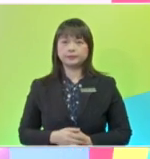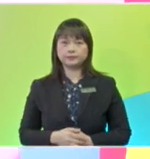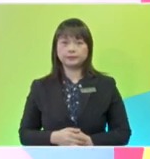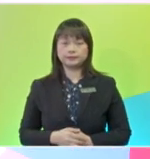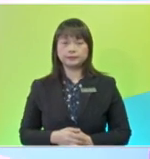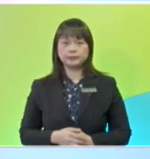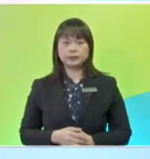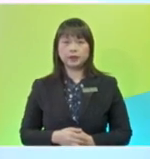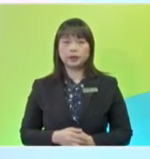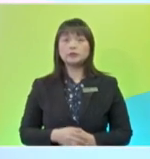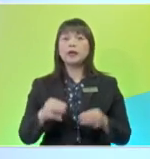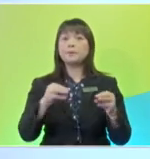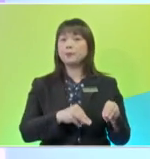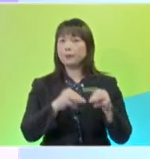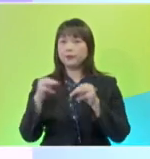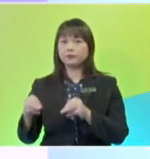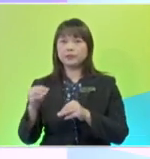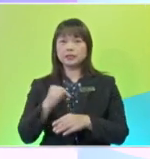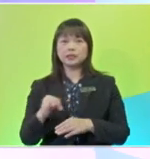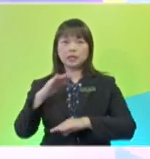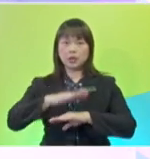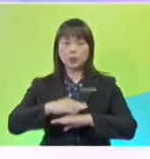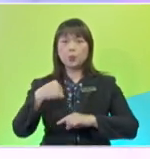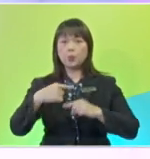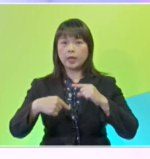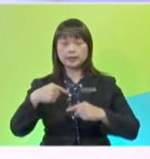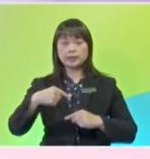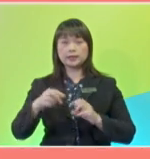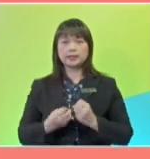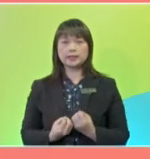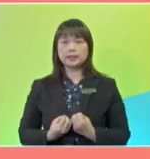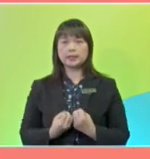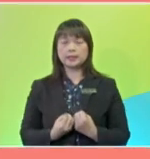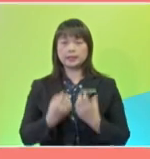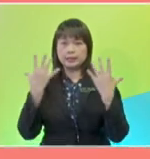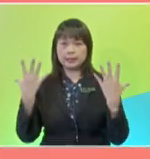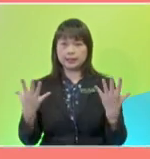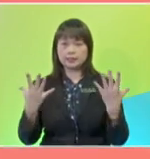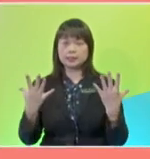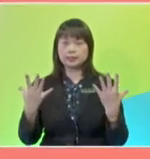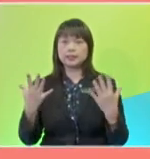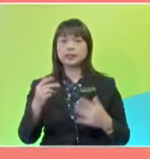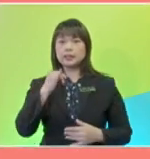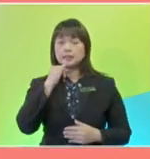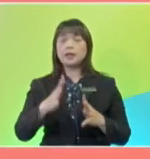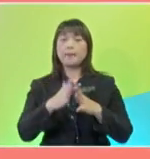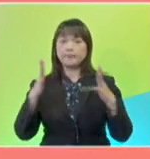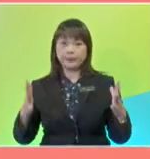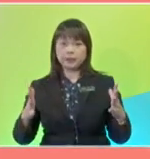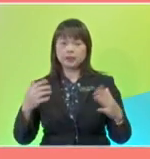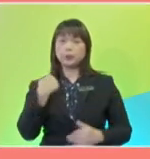Okay. Moving on, where the light is cover up a bigger portion of the moon, this will be called the gibbous